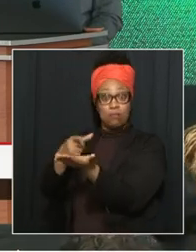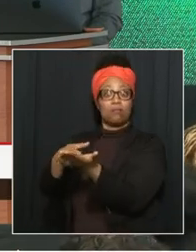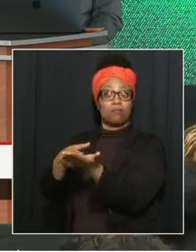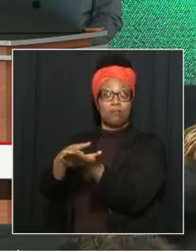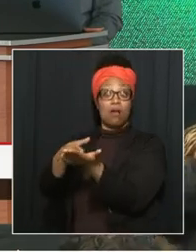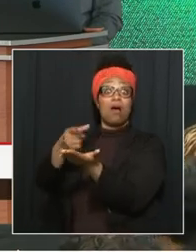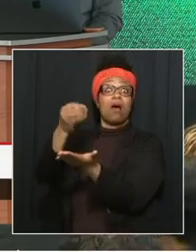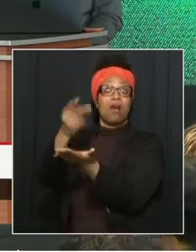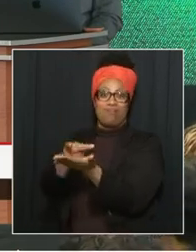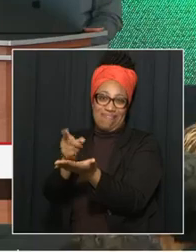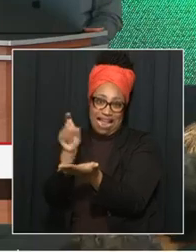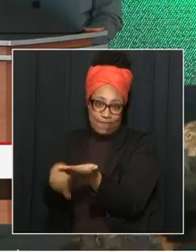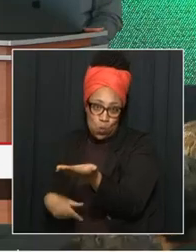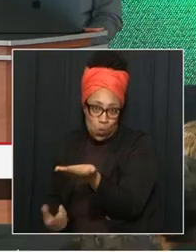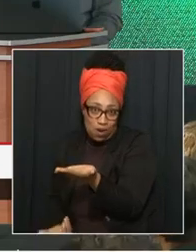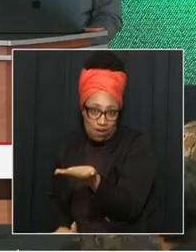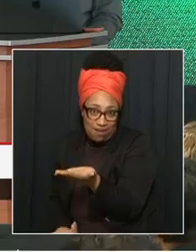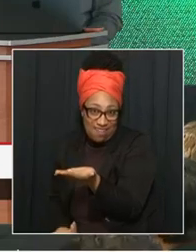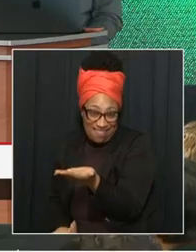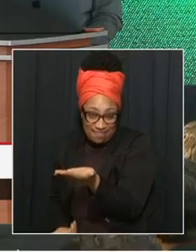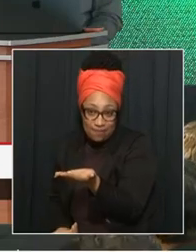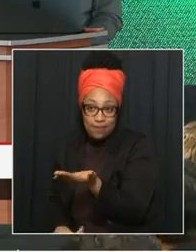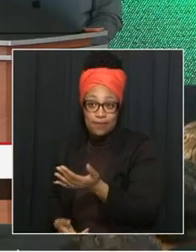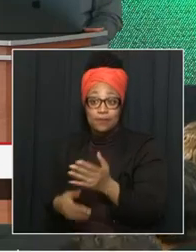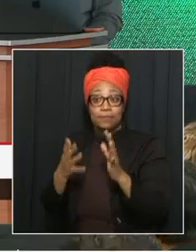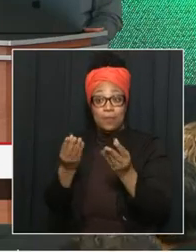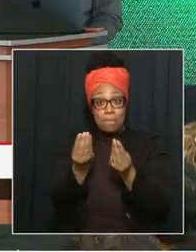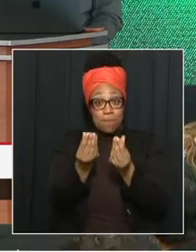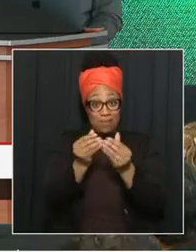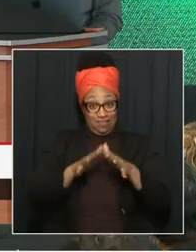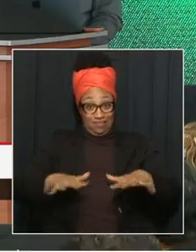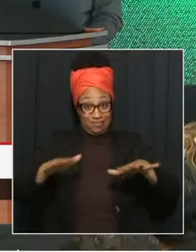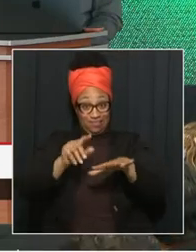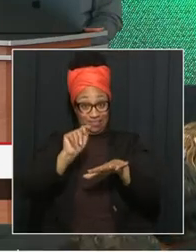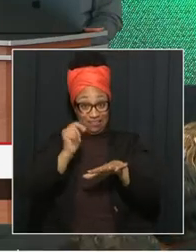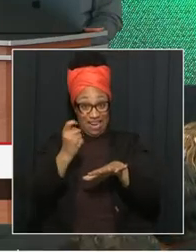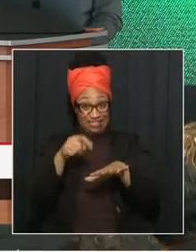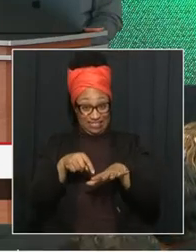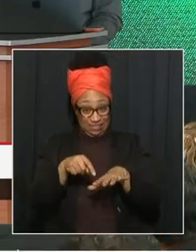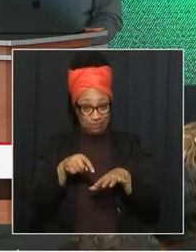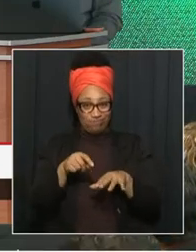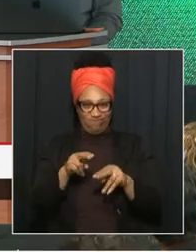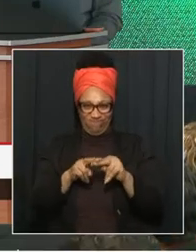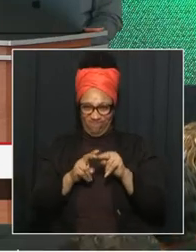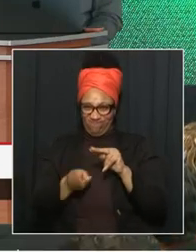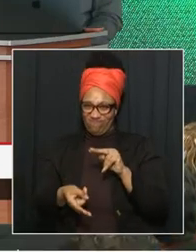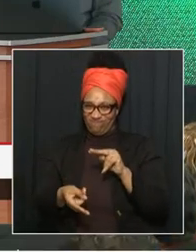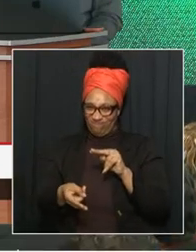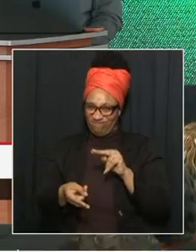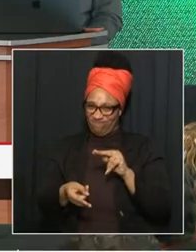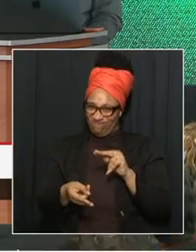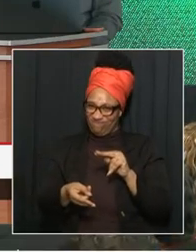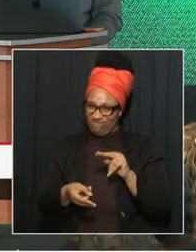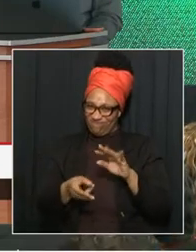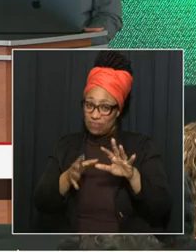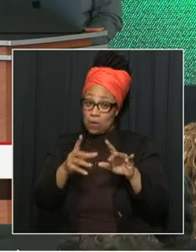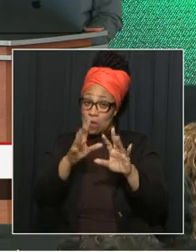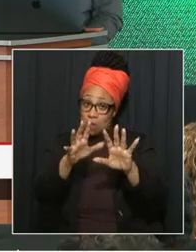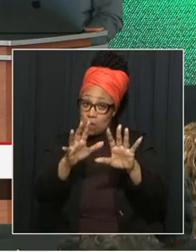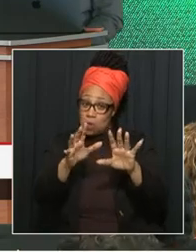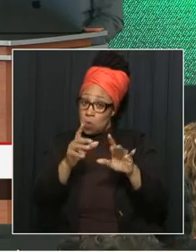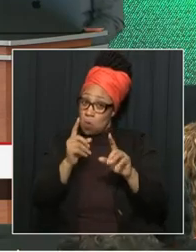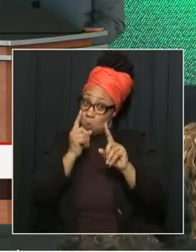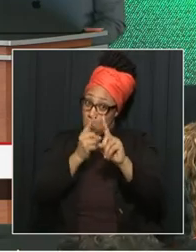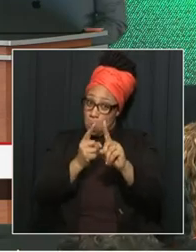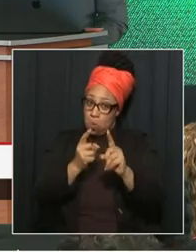Since I was the council member, I have been working on that and trying to expand it. And I think it's up to, is it one, what's